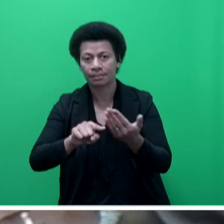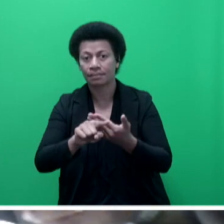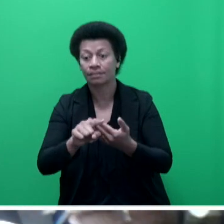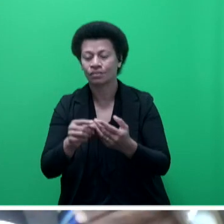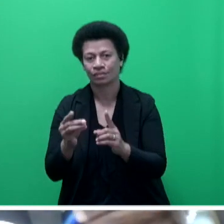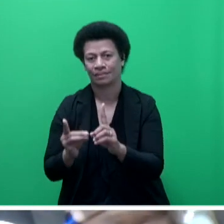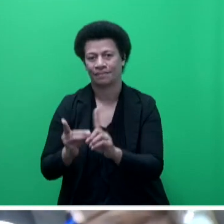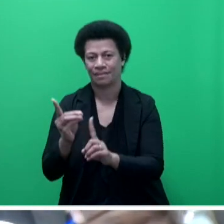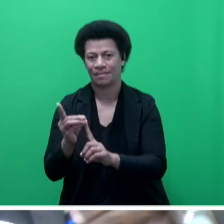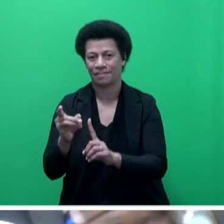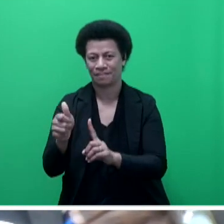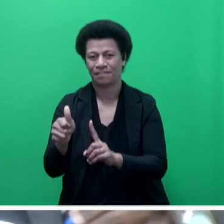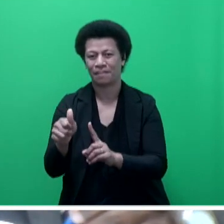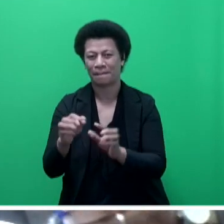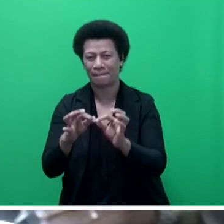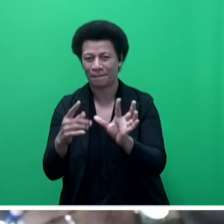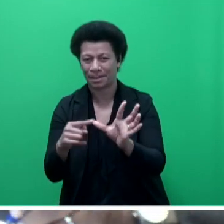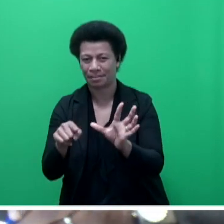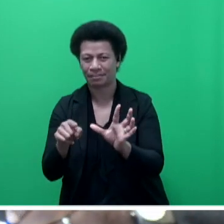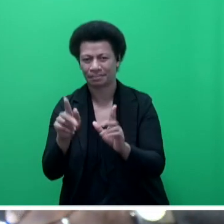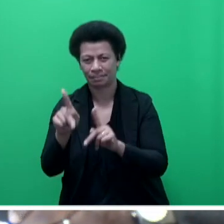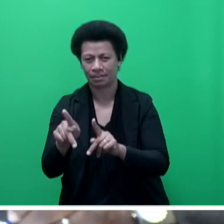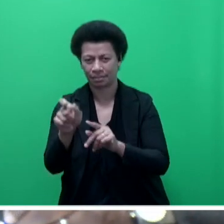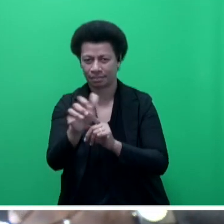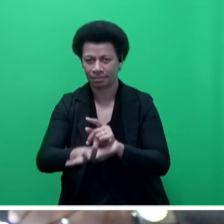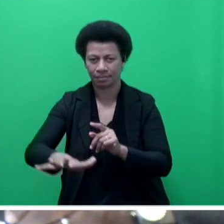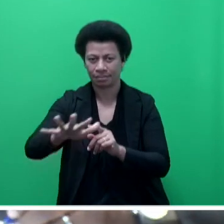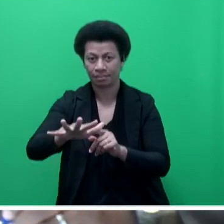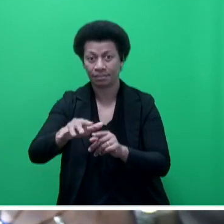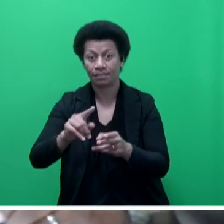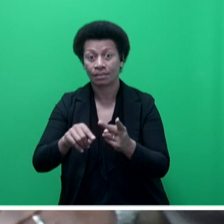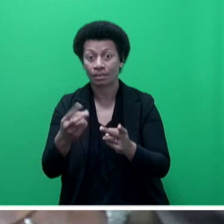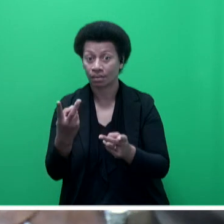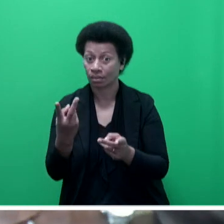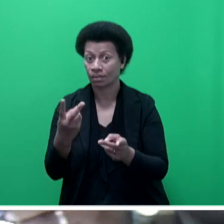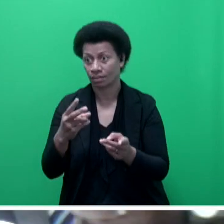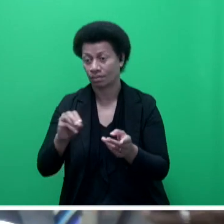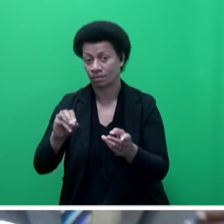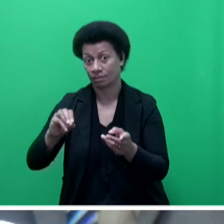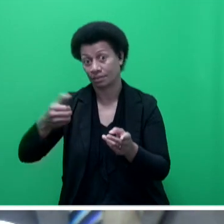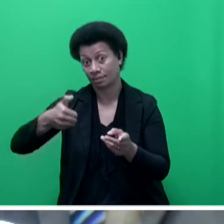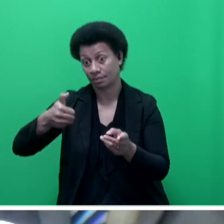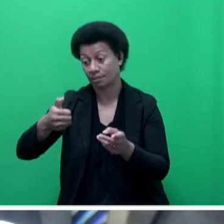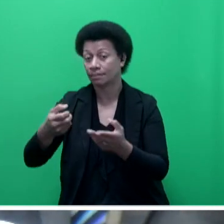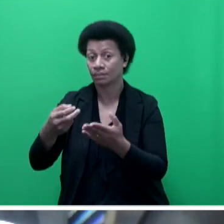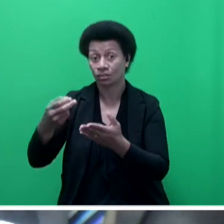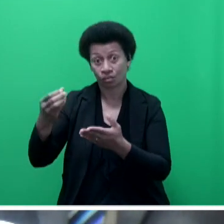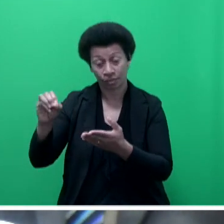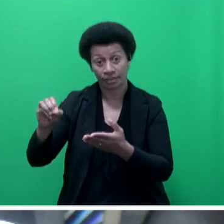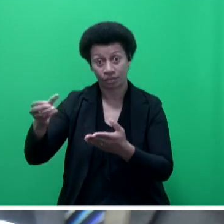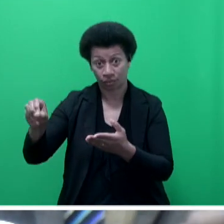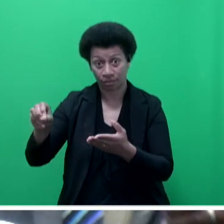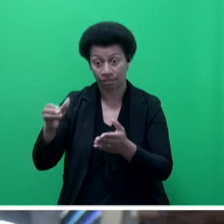Park. Mr. Speaker, sir, it is worth noting that from the years 2016 to 2020, the government has